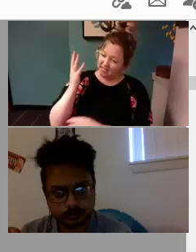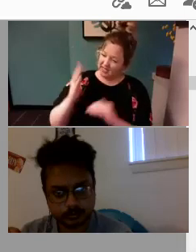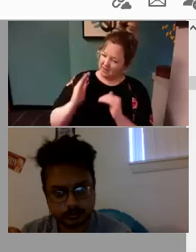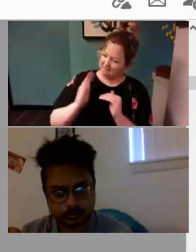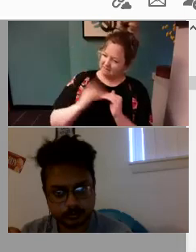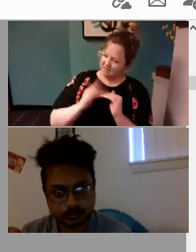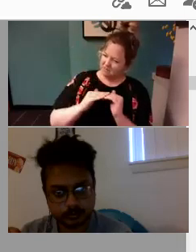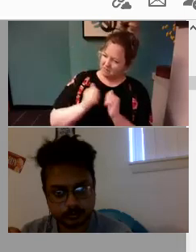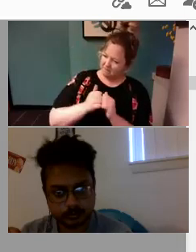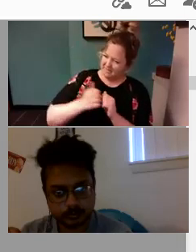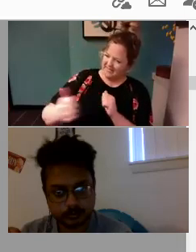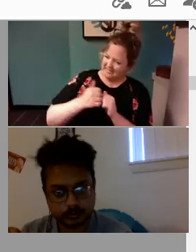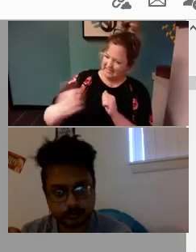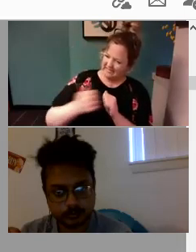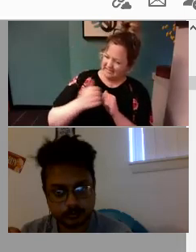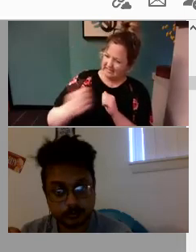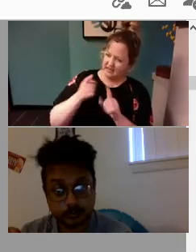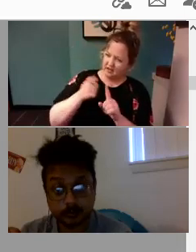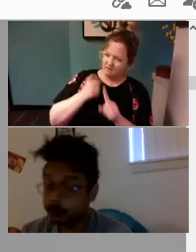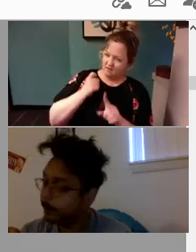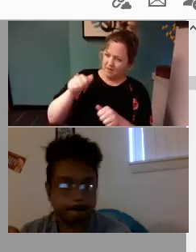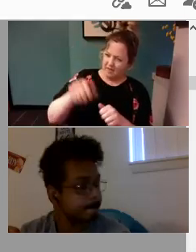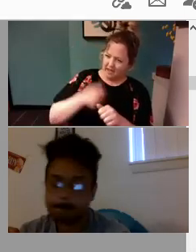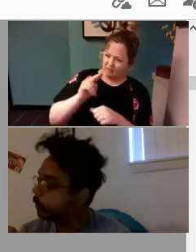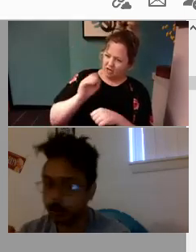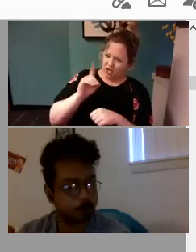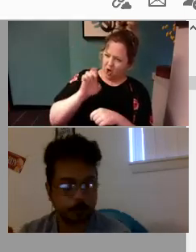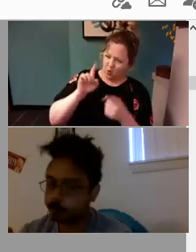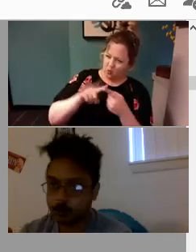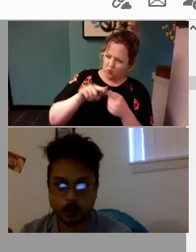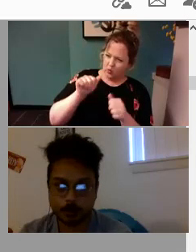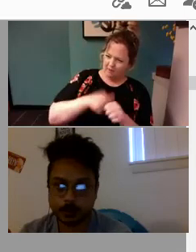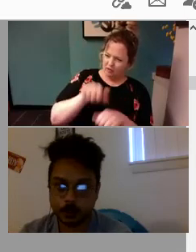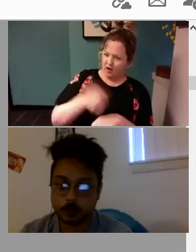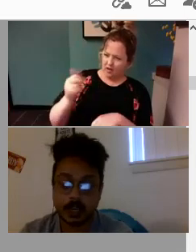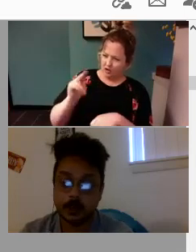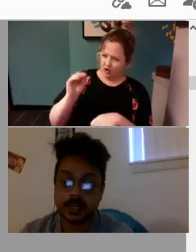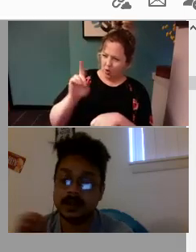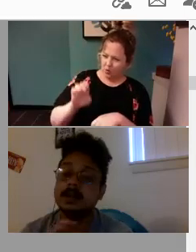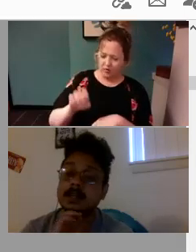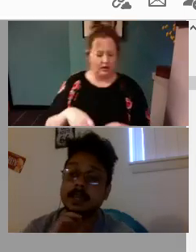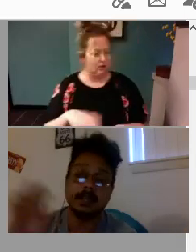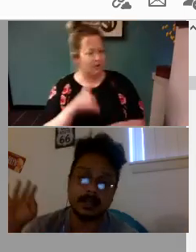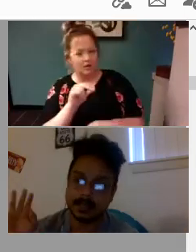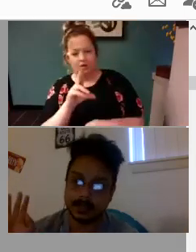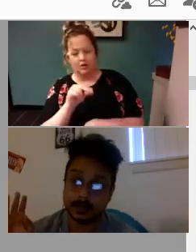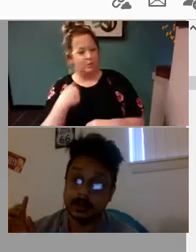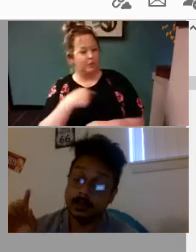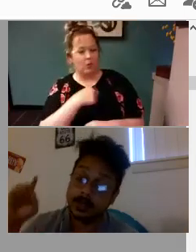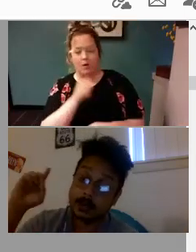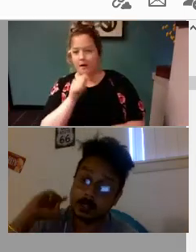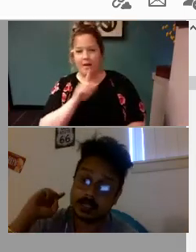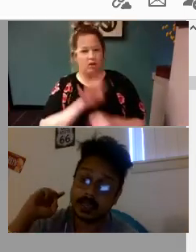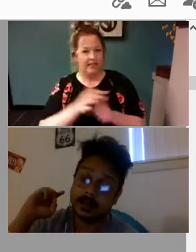distance from every node to every other node in the tree? Nope. We are not guaranteeing anything like